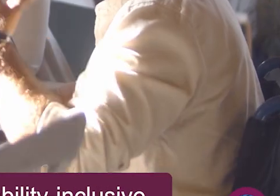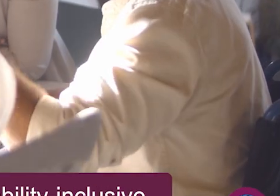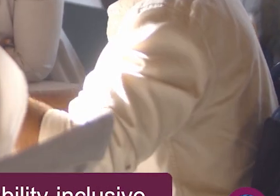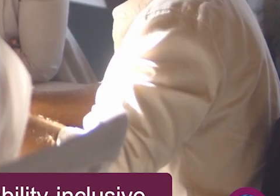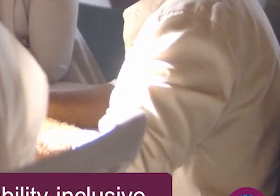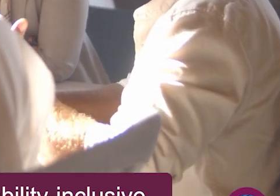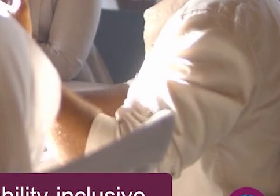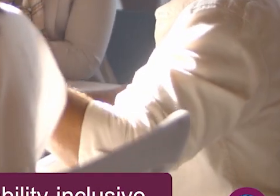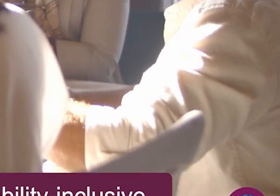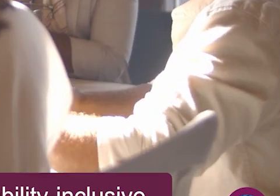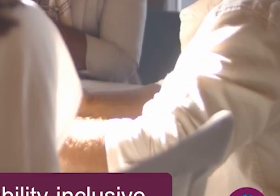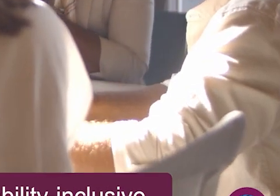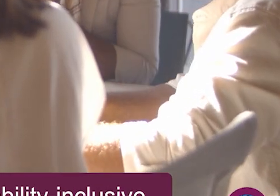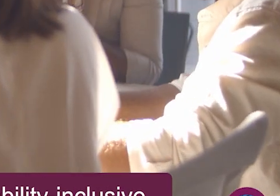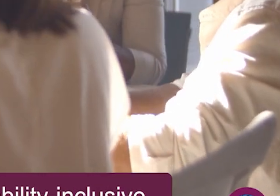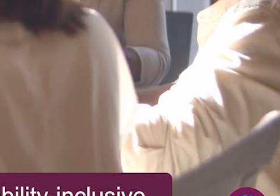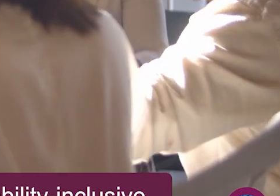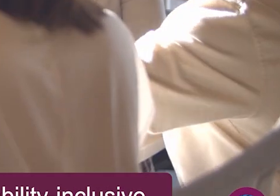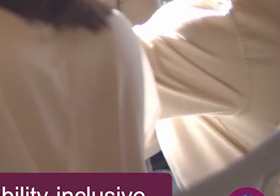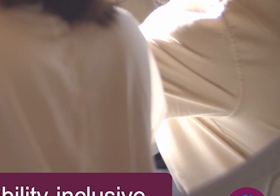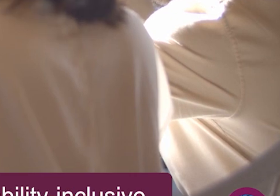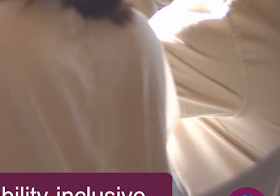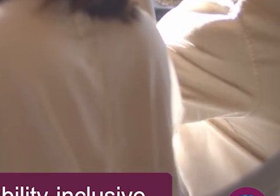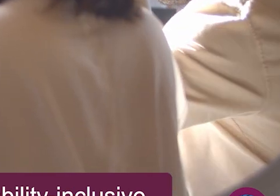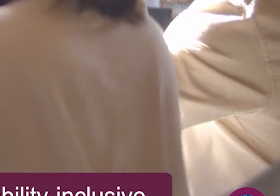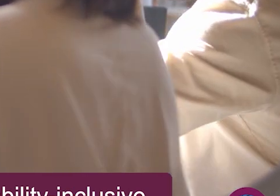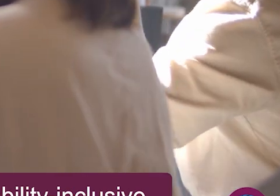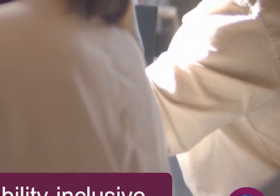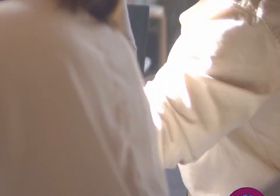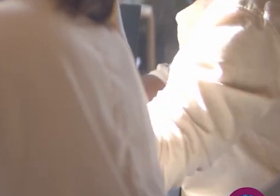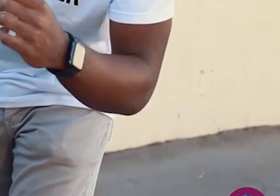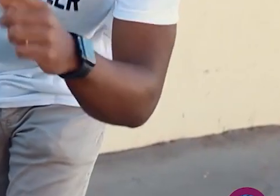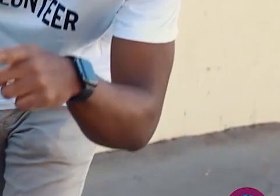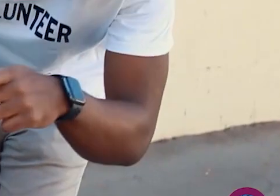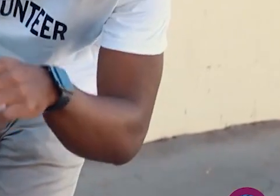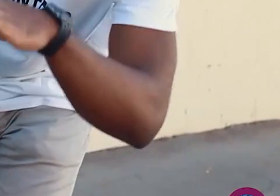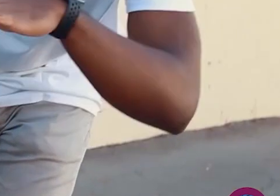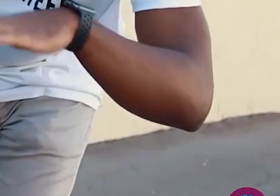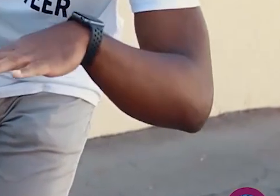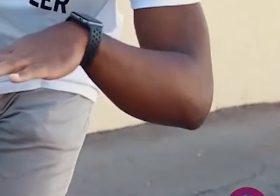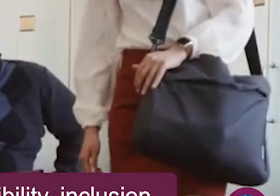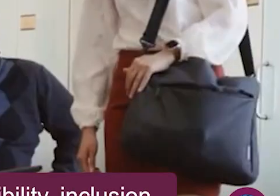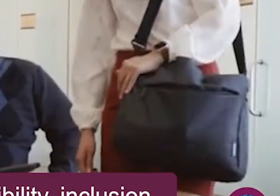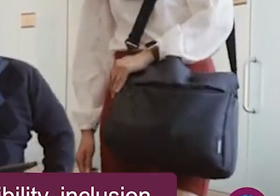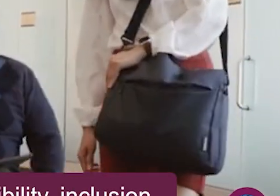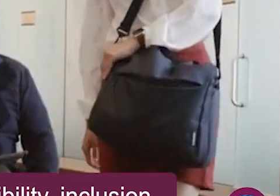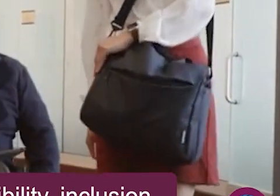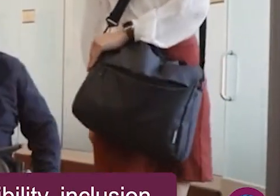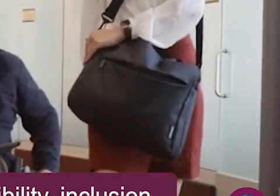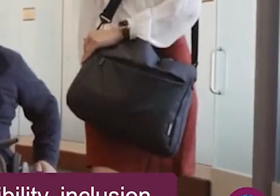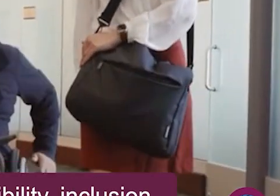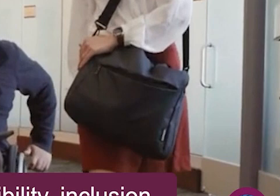proven expertise in disability-inclusive climate resilience planning improves disaster outcomes for the whole community. WID works